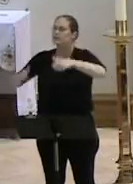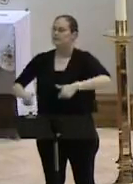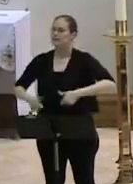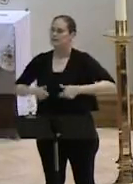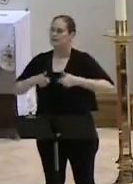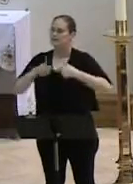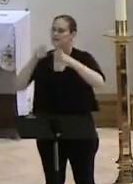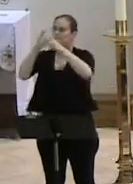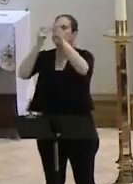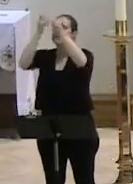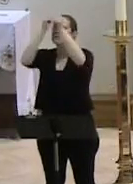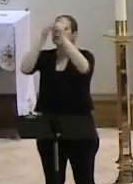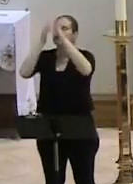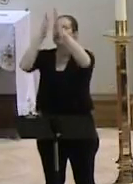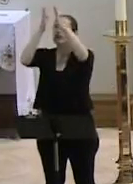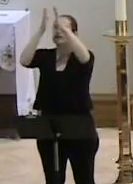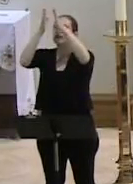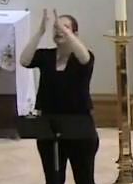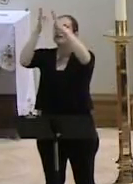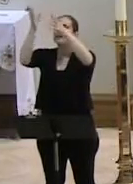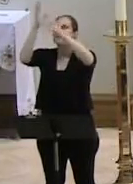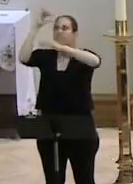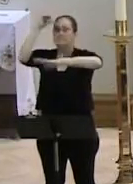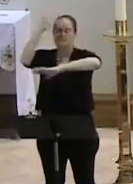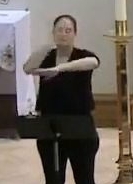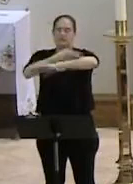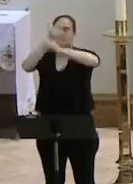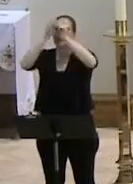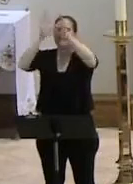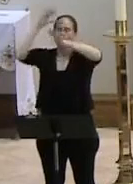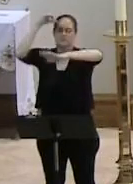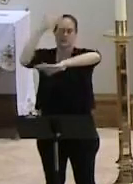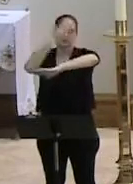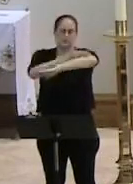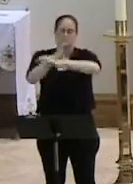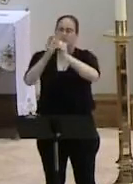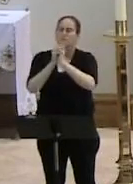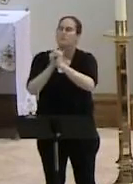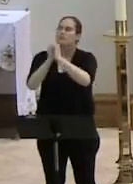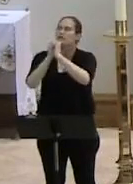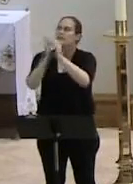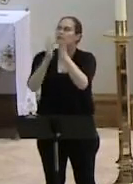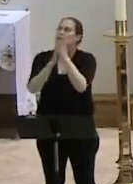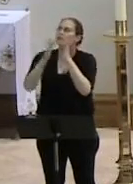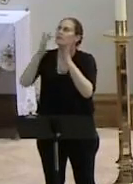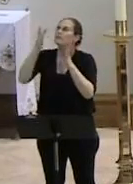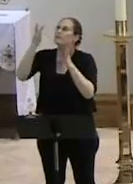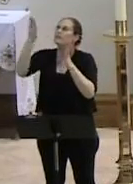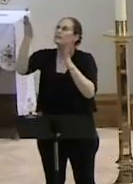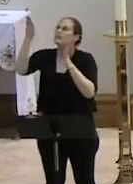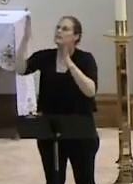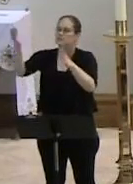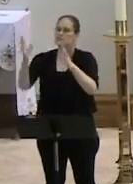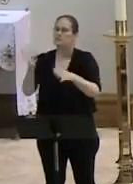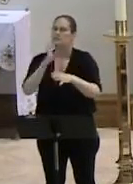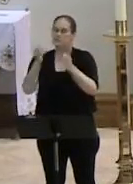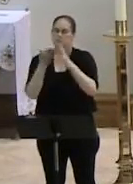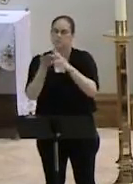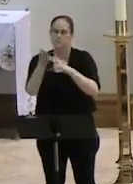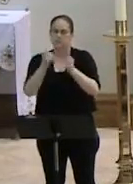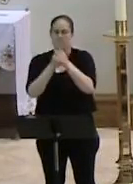proceeds from the Father and the Son, who with the Father and the Son is adored and glorified, who has spoken through the